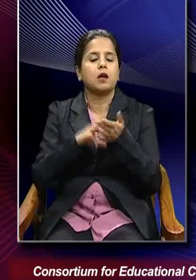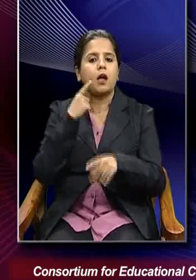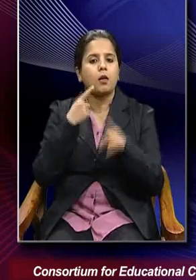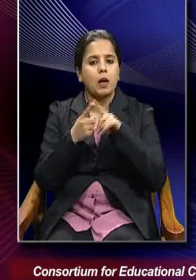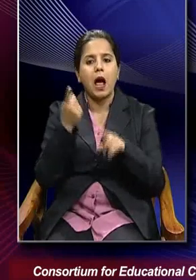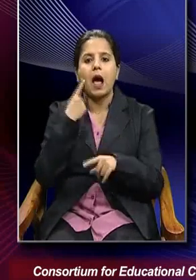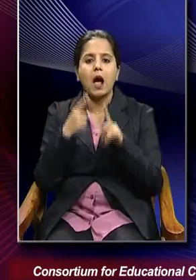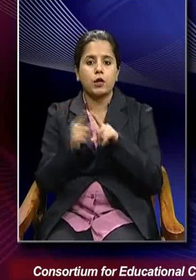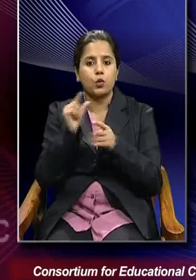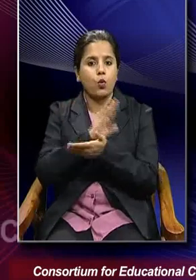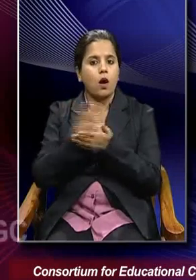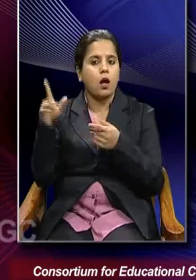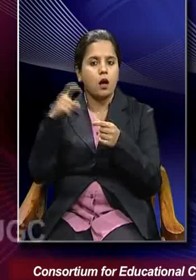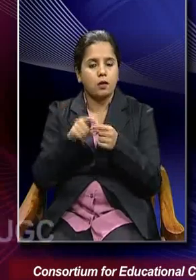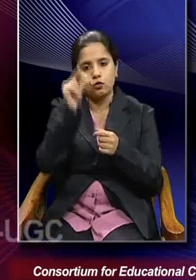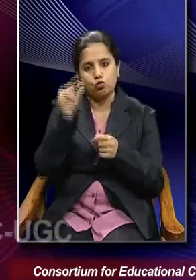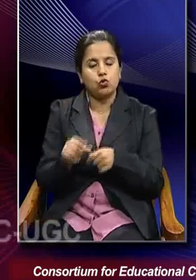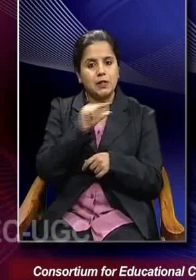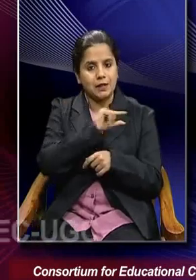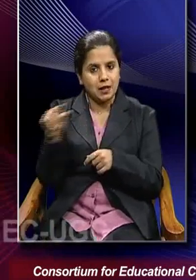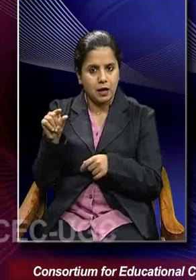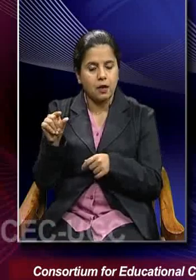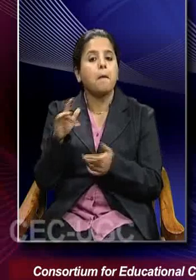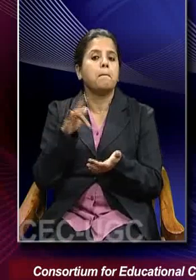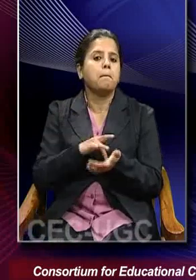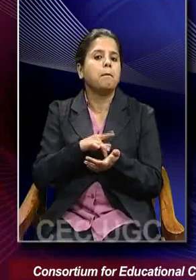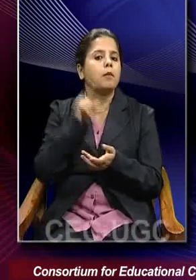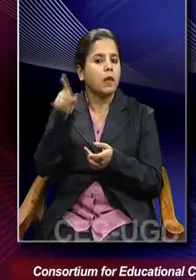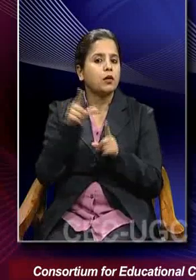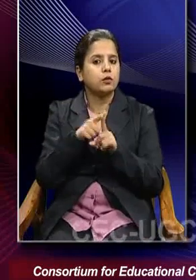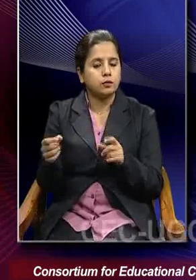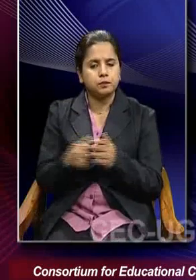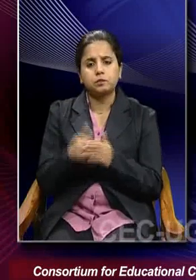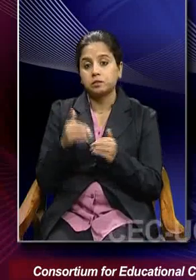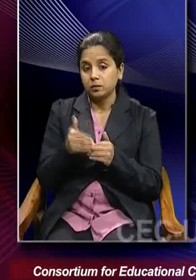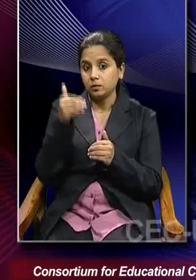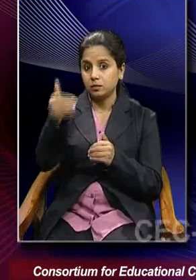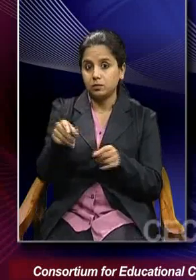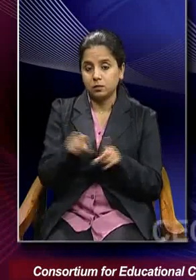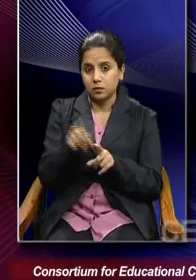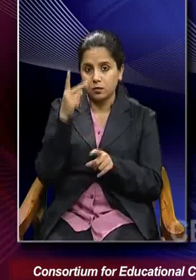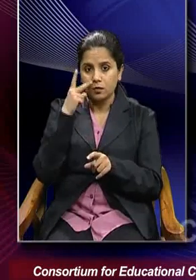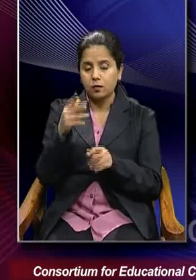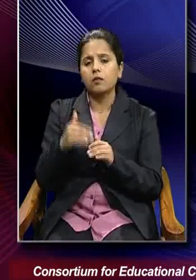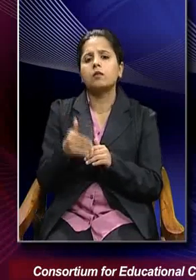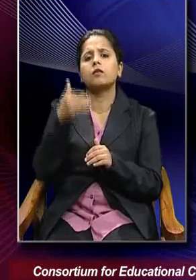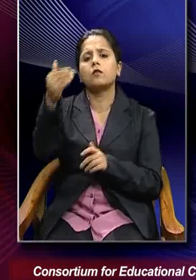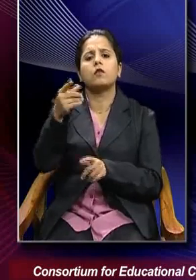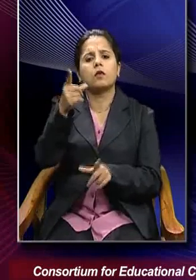ITU headquarters in Geneva, Switzerland. Moving forward, in the next